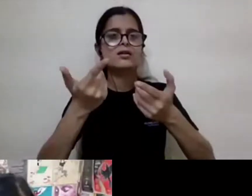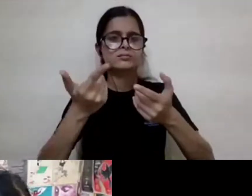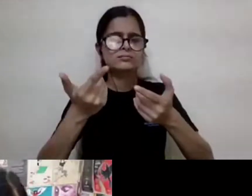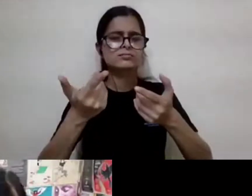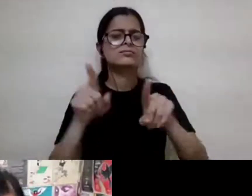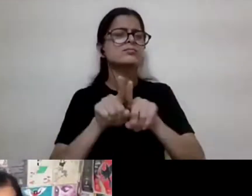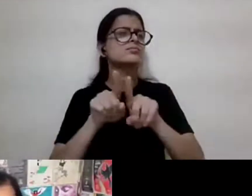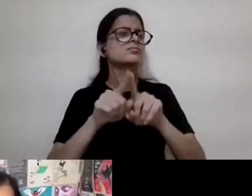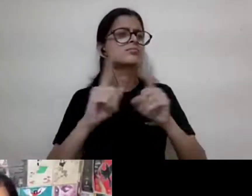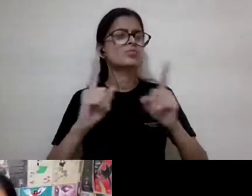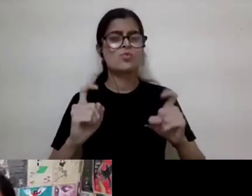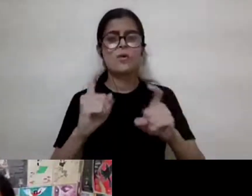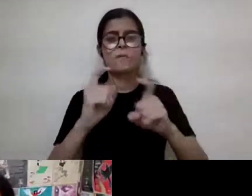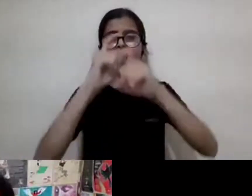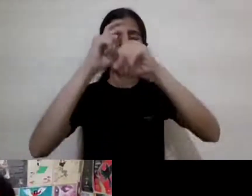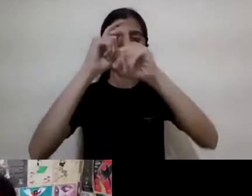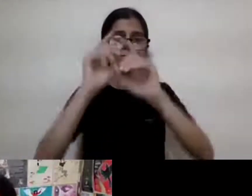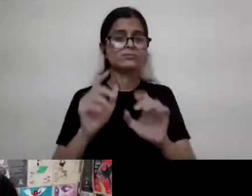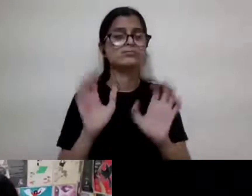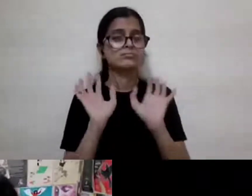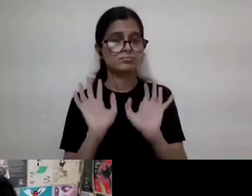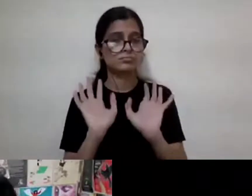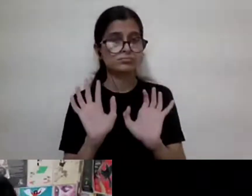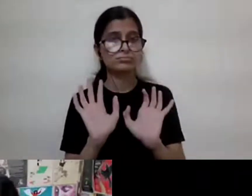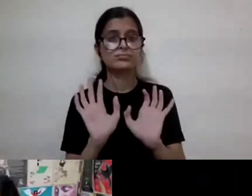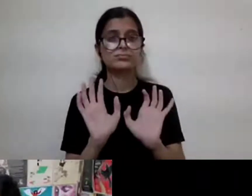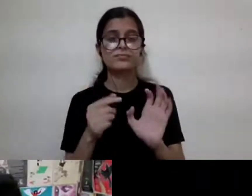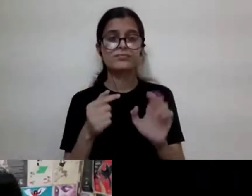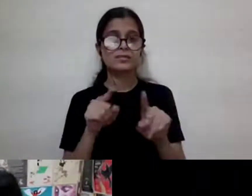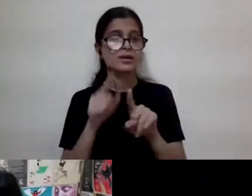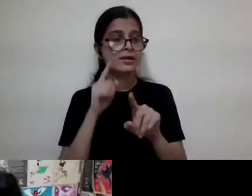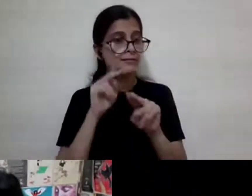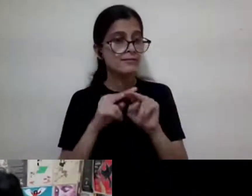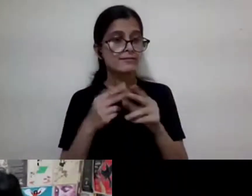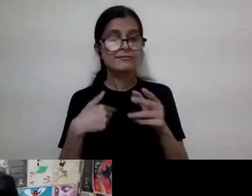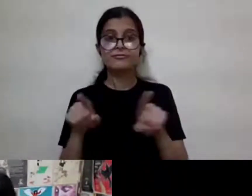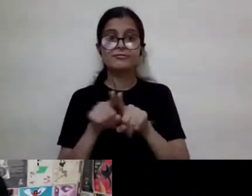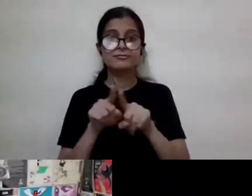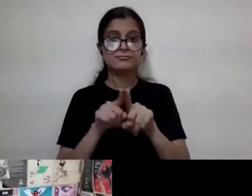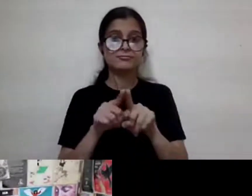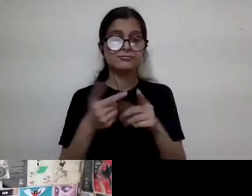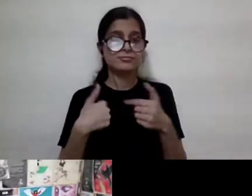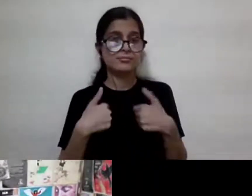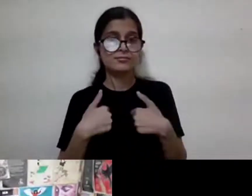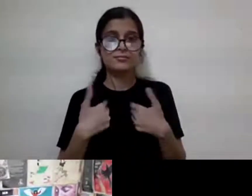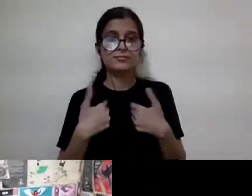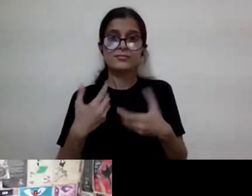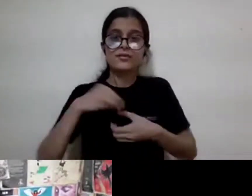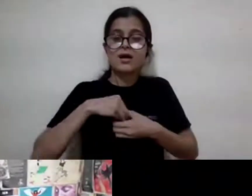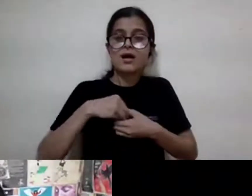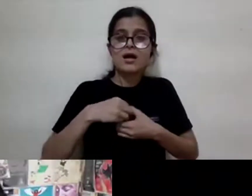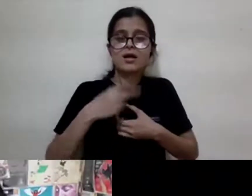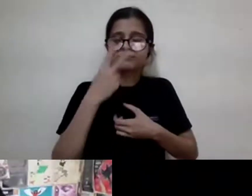thing that is also complex to us, even if we are like, or at least I am sighted as